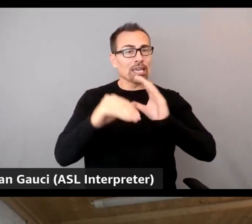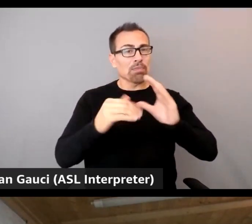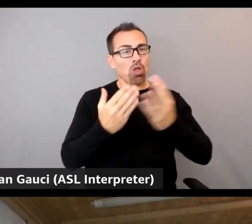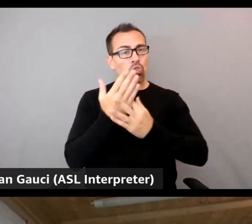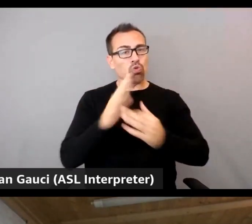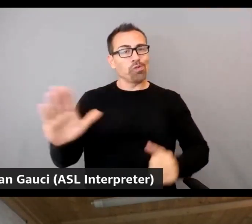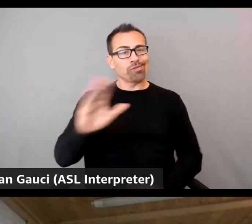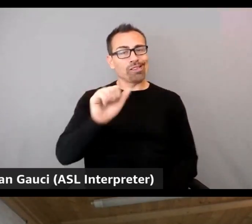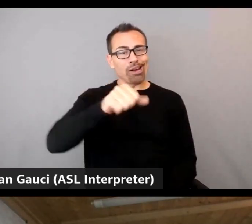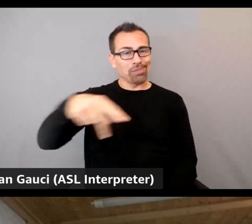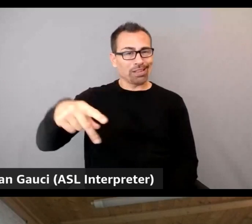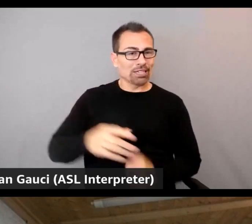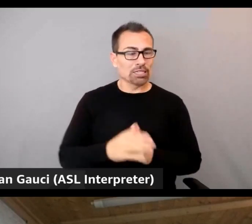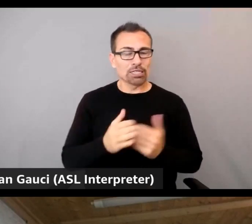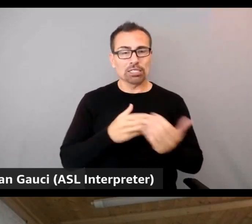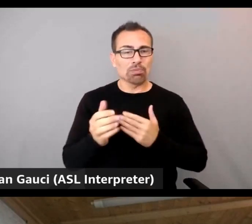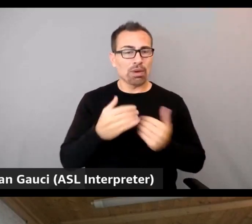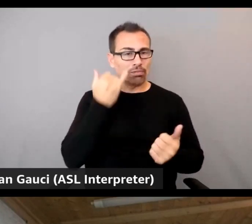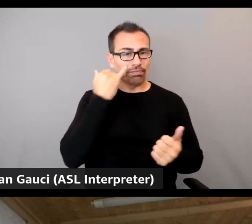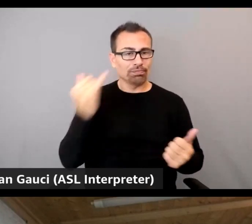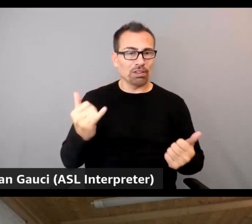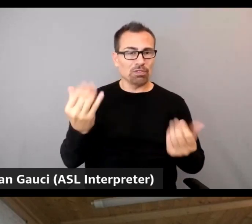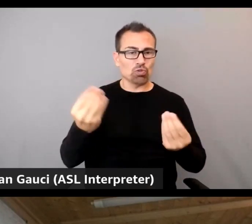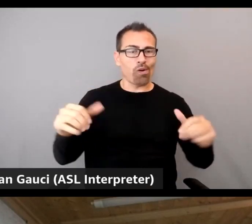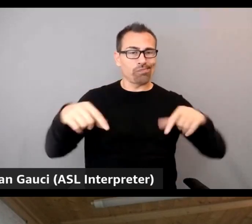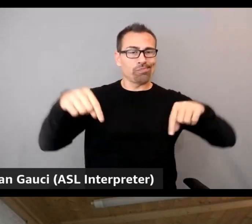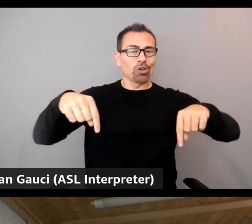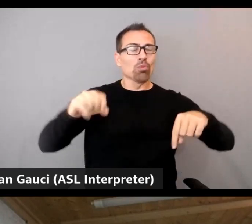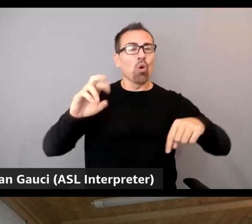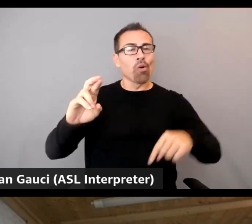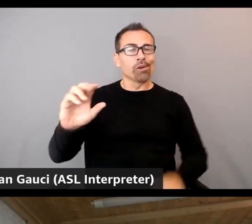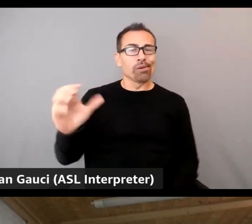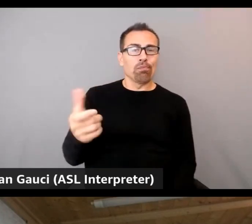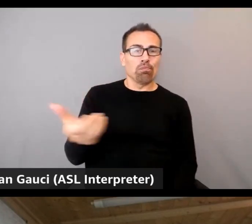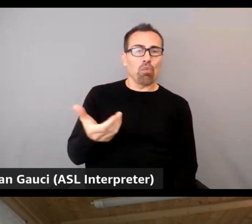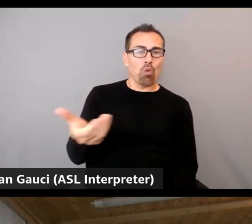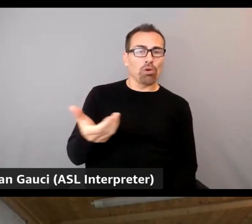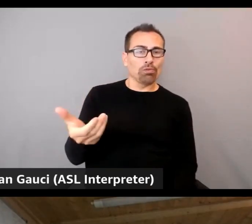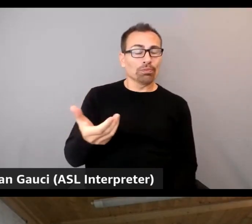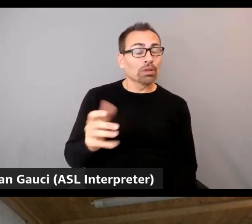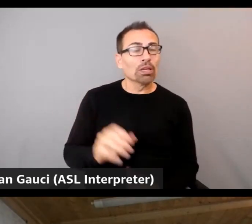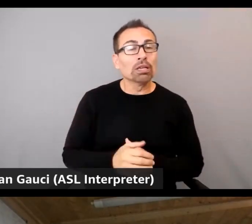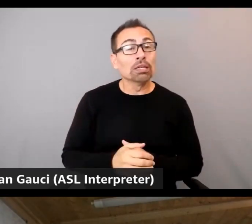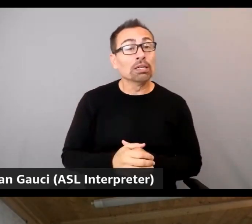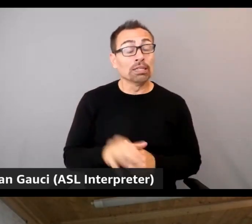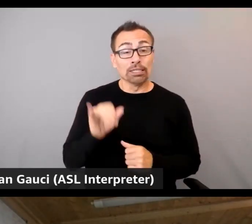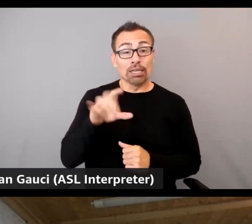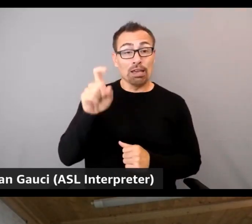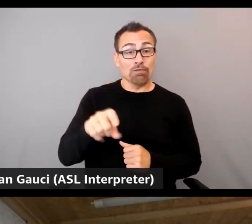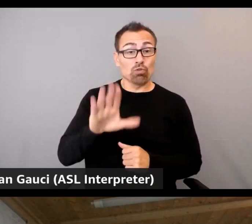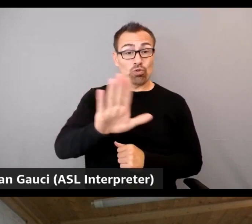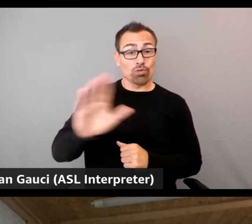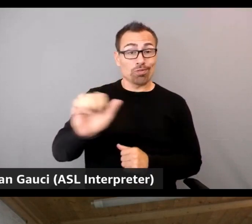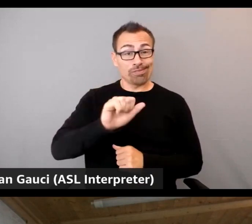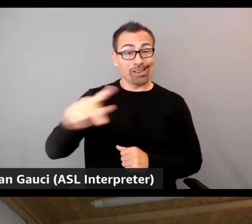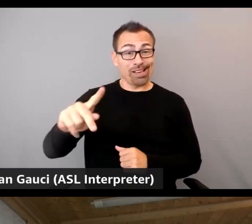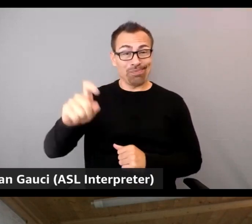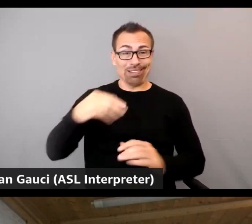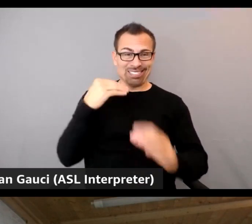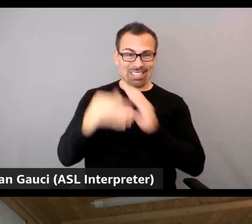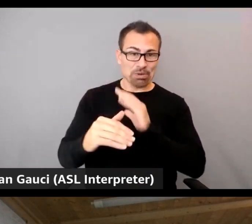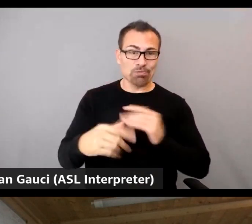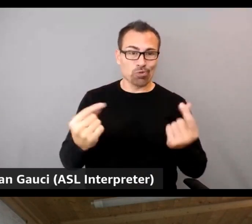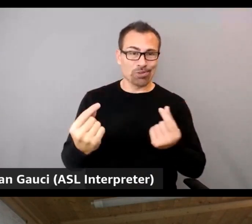applications, on-prem applications, applications hosted on AWS. If your application needs to send email, you use SES.